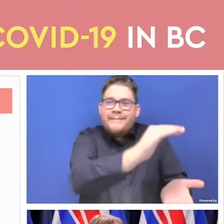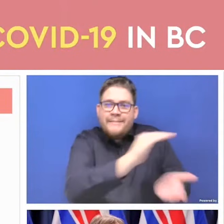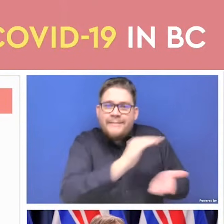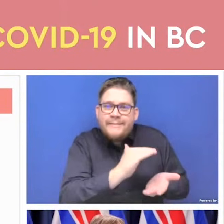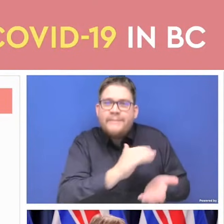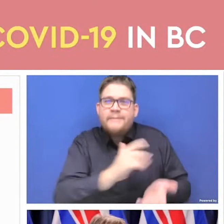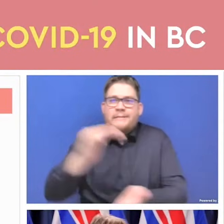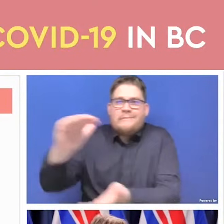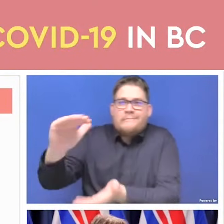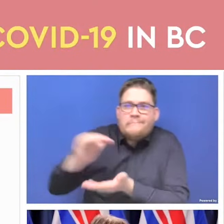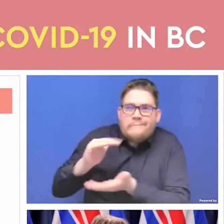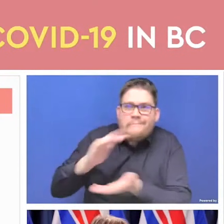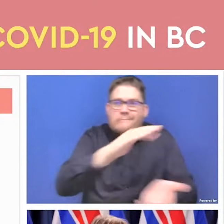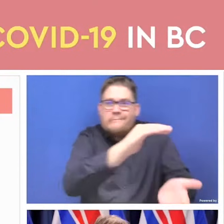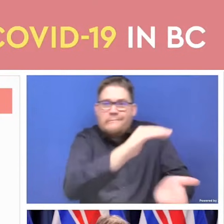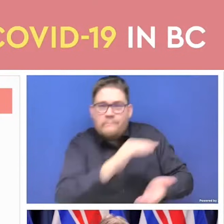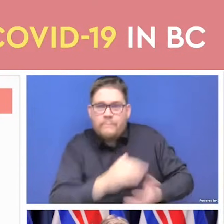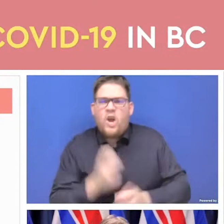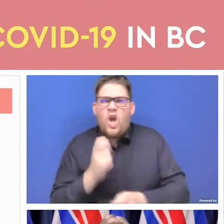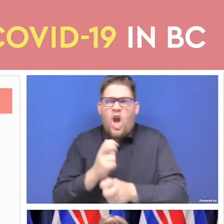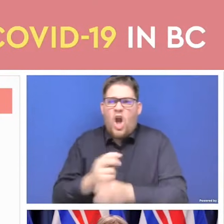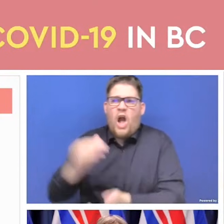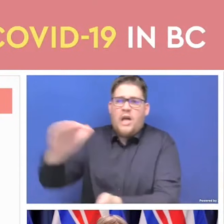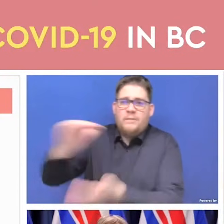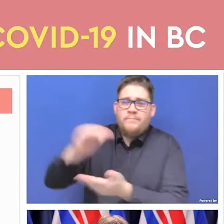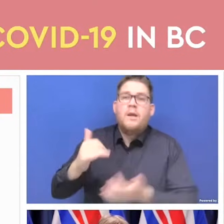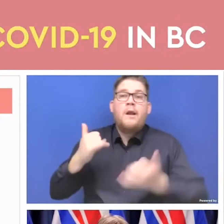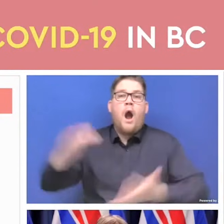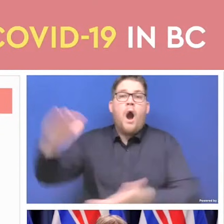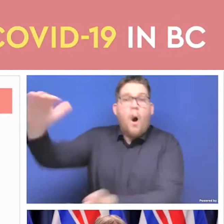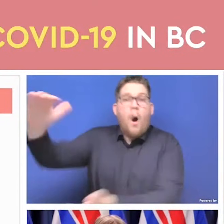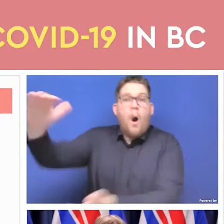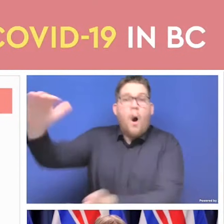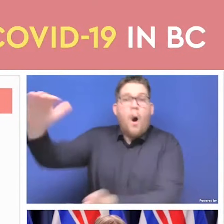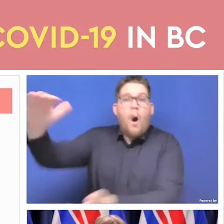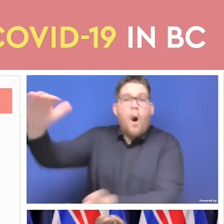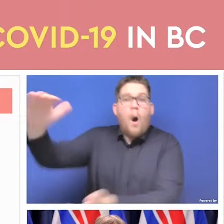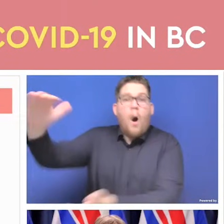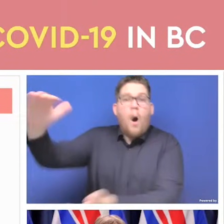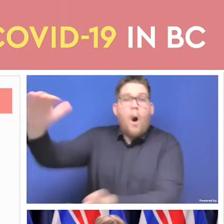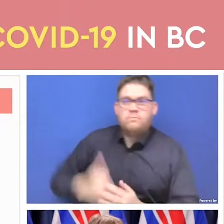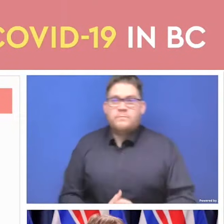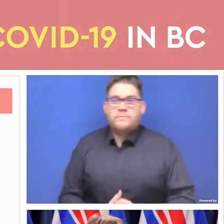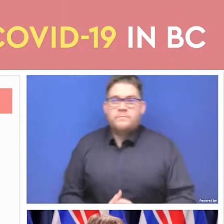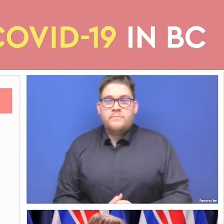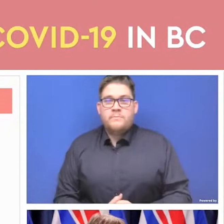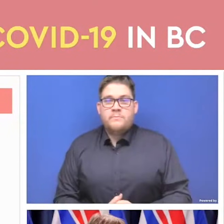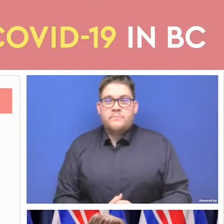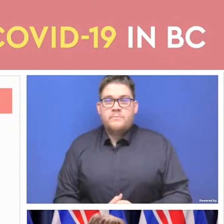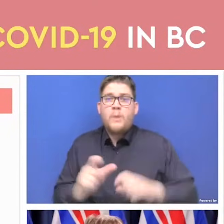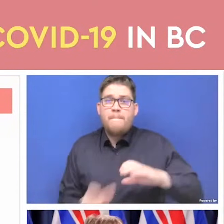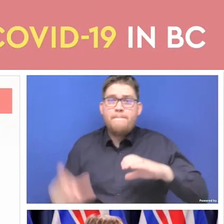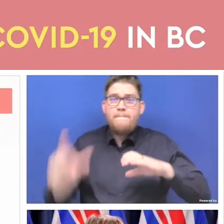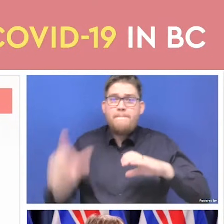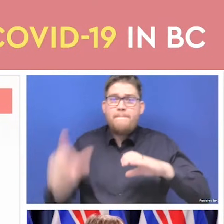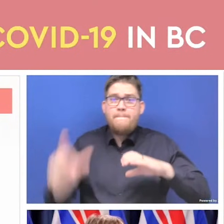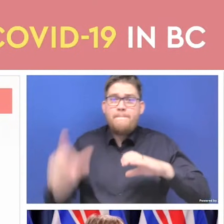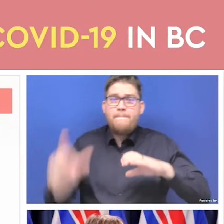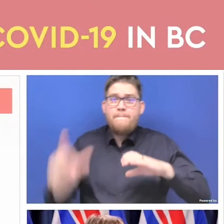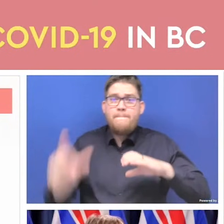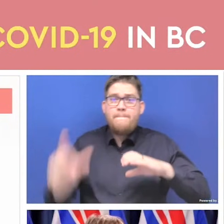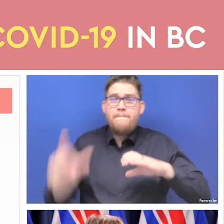solid supply of vaccine. The 2 vaccines that will be offered in our booster campaign are Pfizer and Moderna.